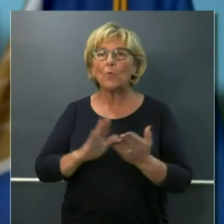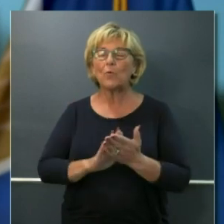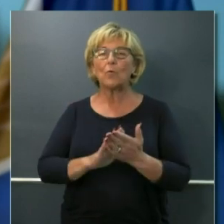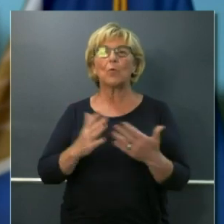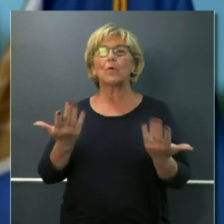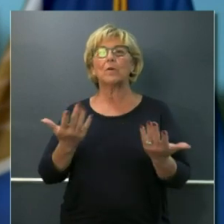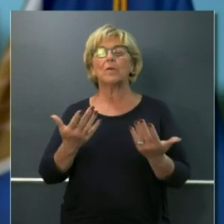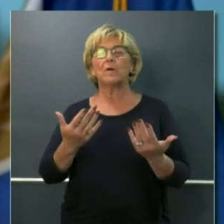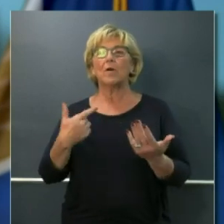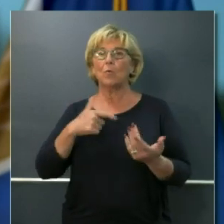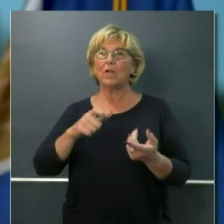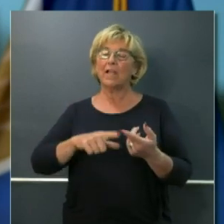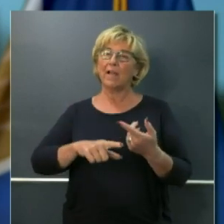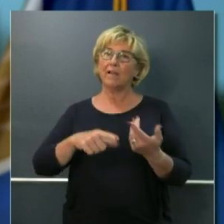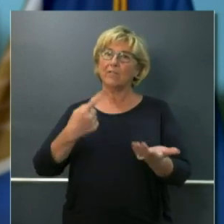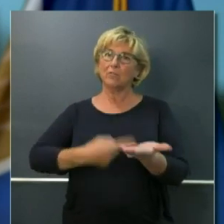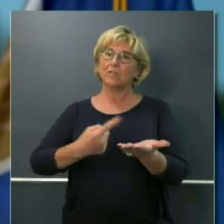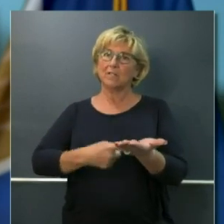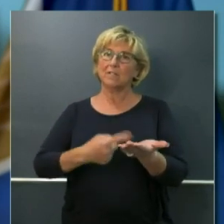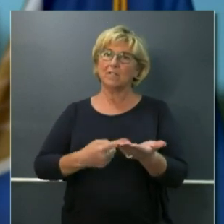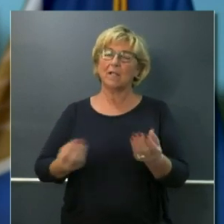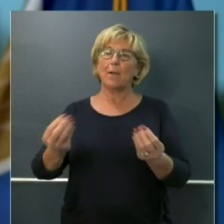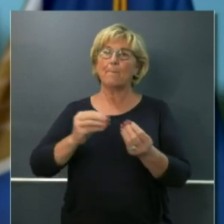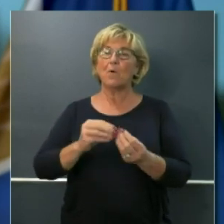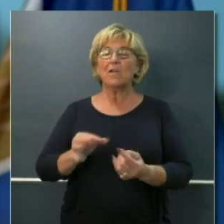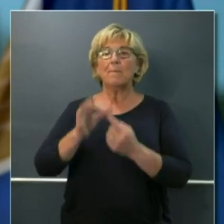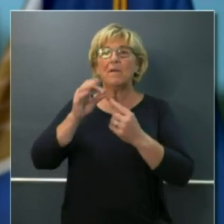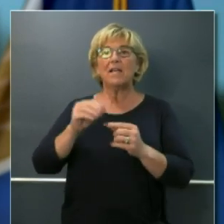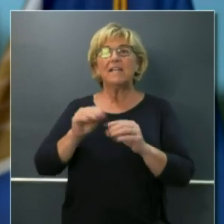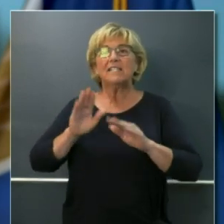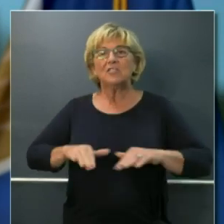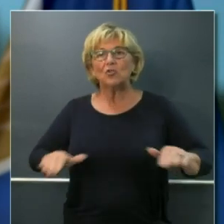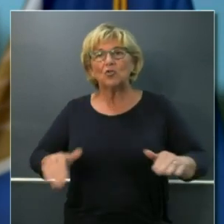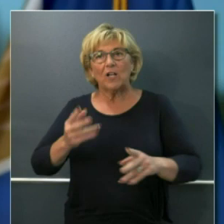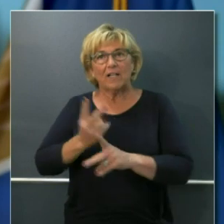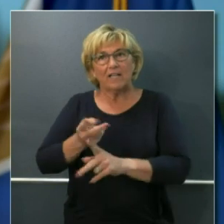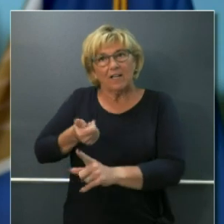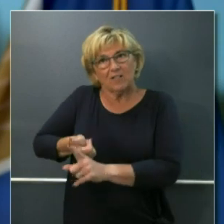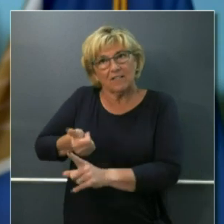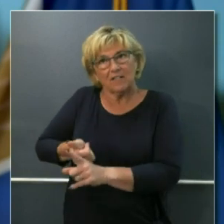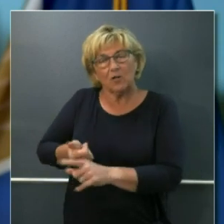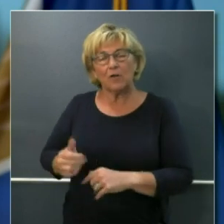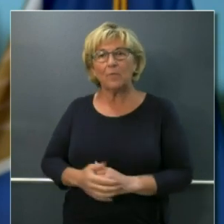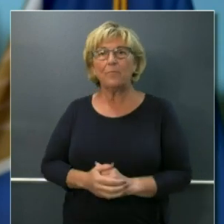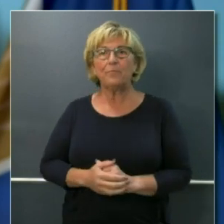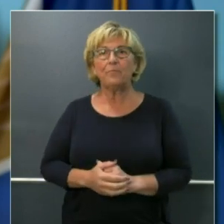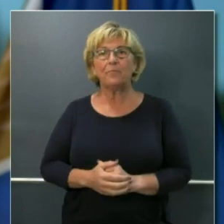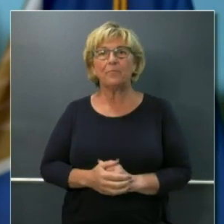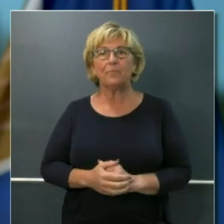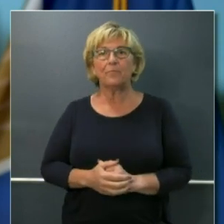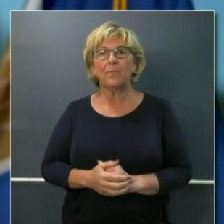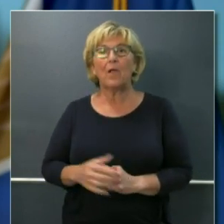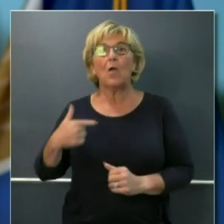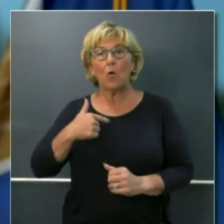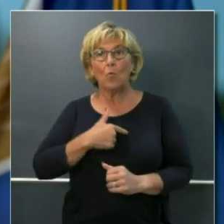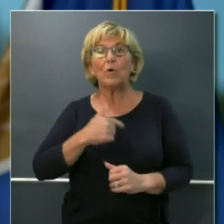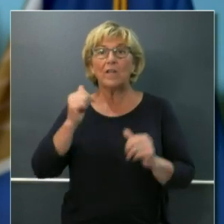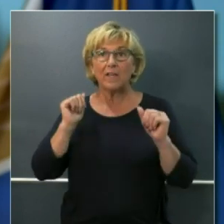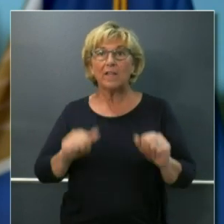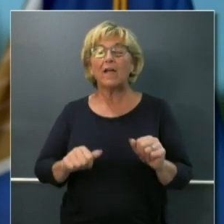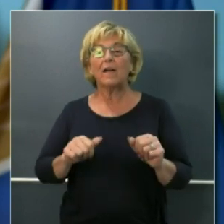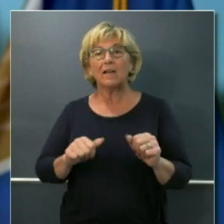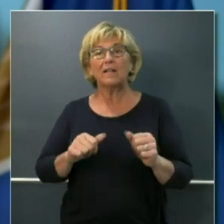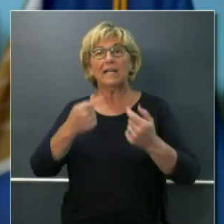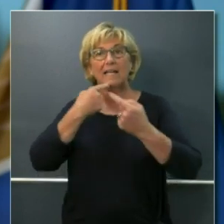conversation and make it more meaningful. Accordingly, in the child care space itself, we are able to make these,